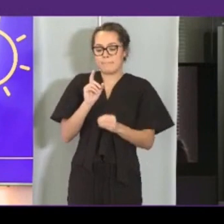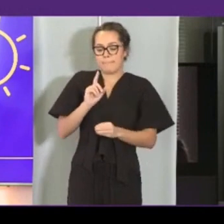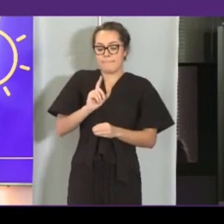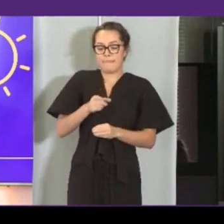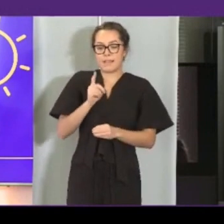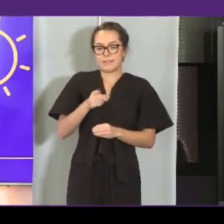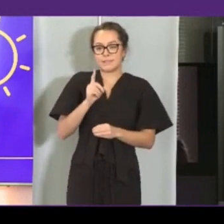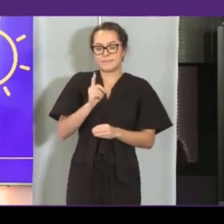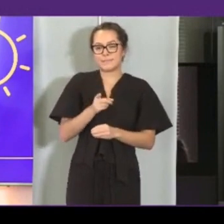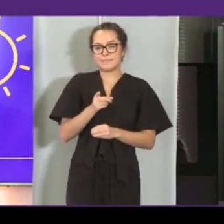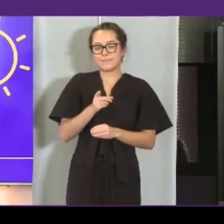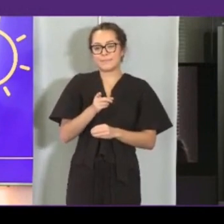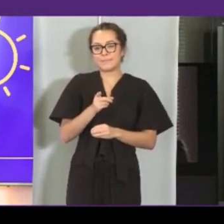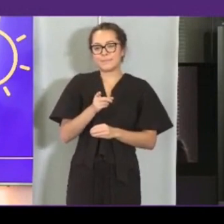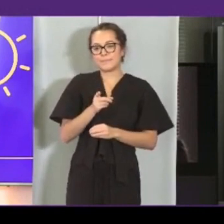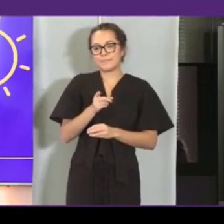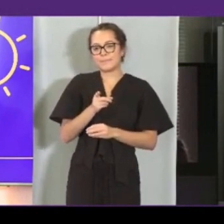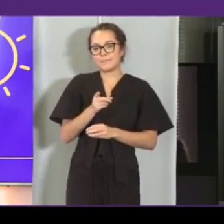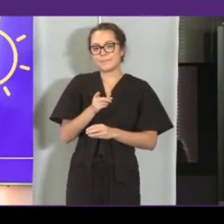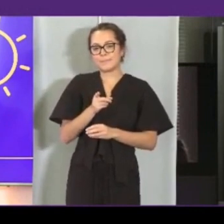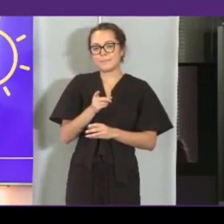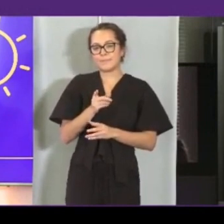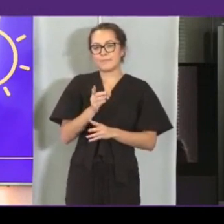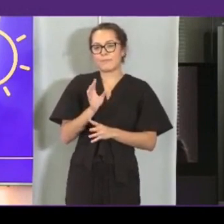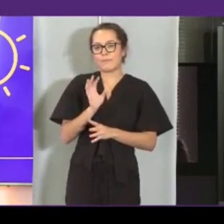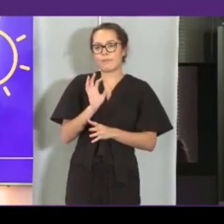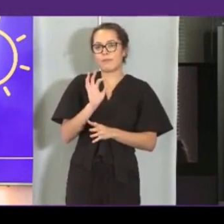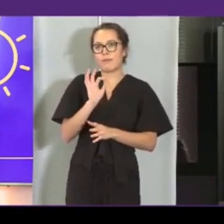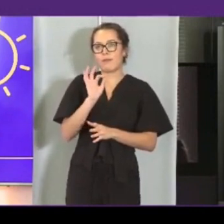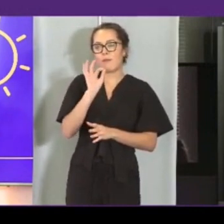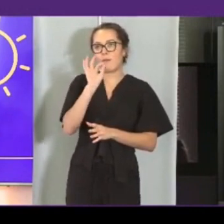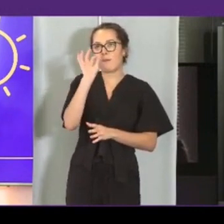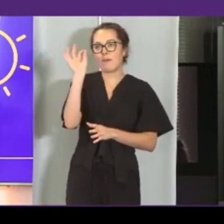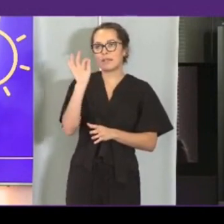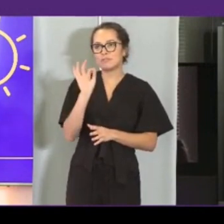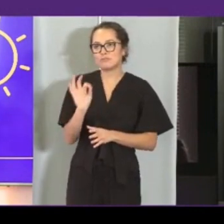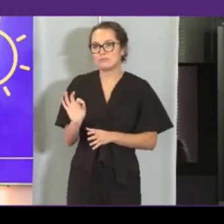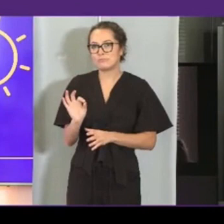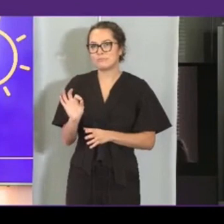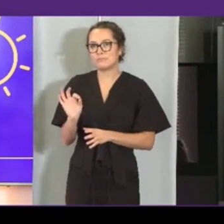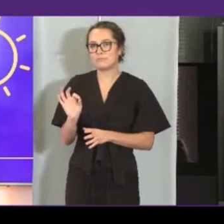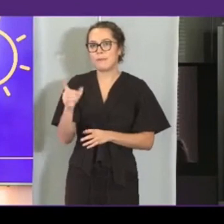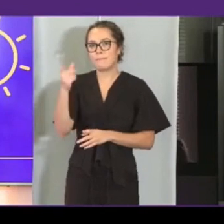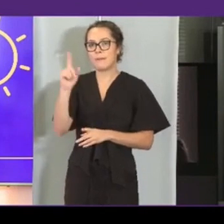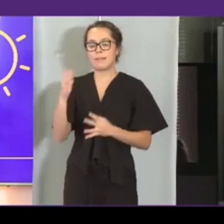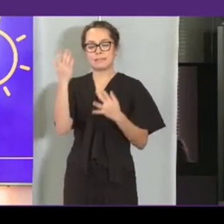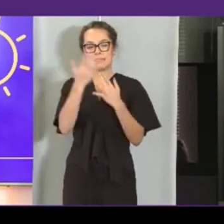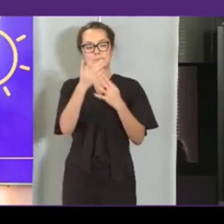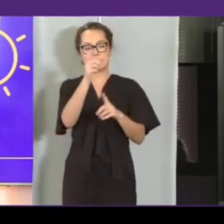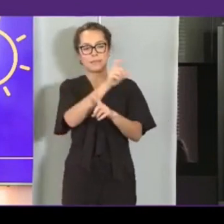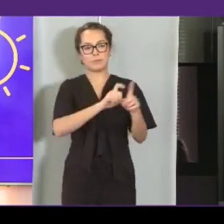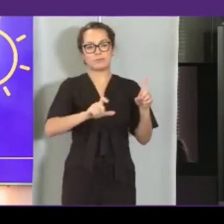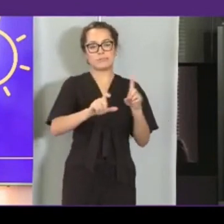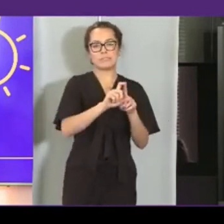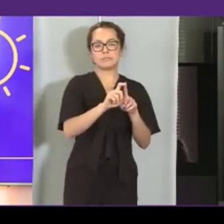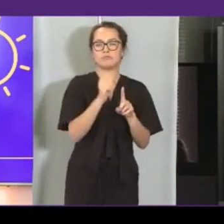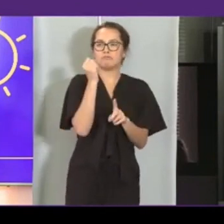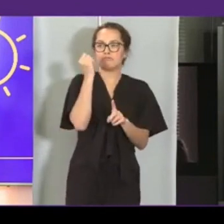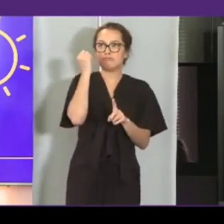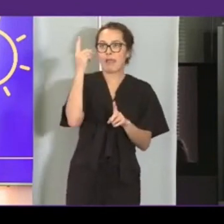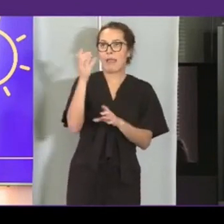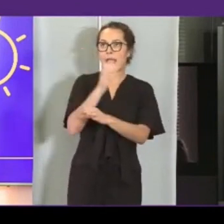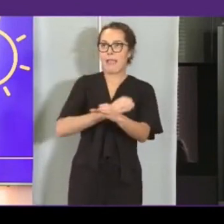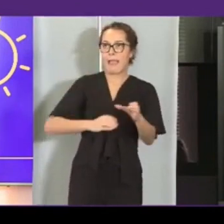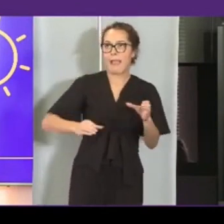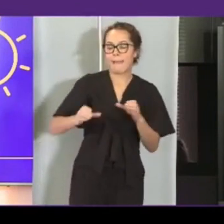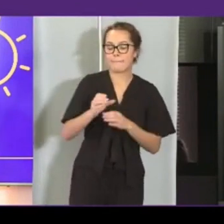is a question where people in the accessibility community will recognize the idea of things like empathy labs and